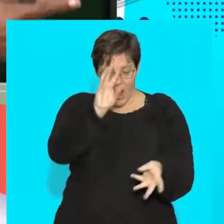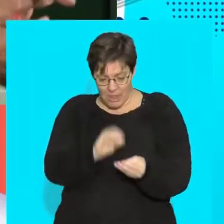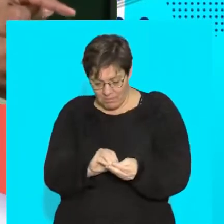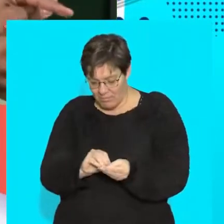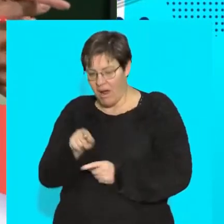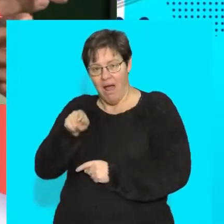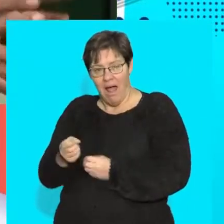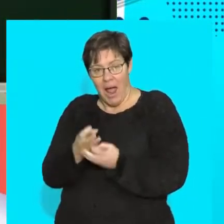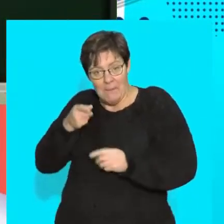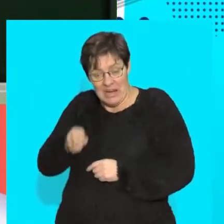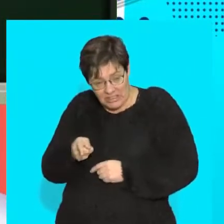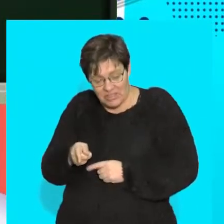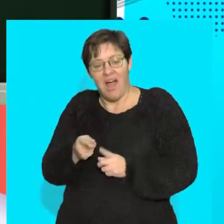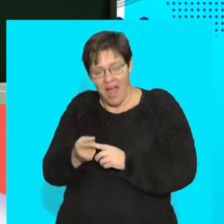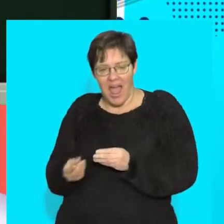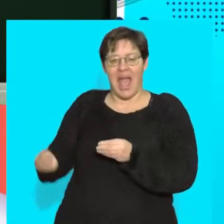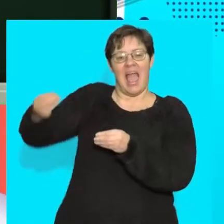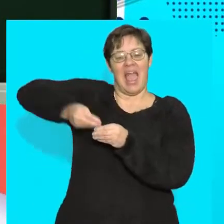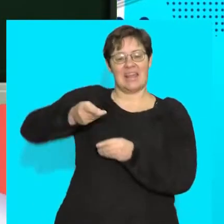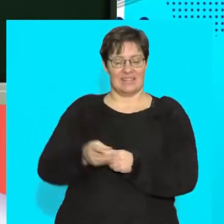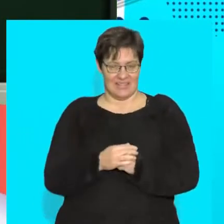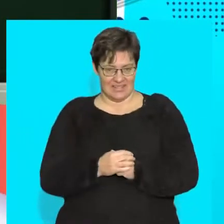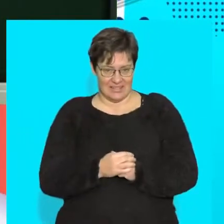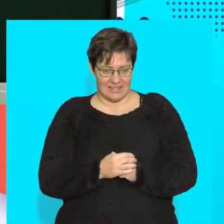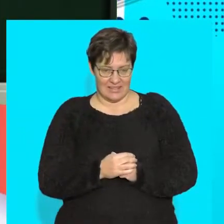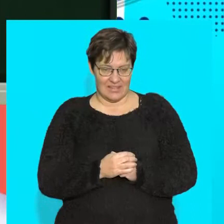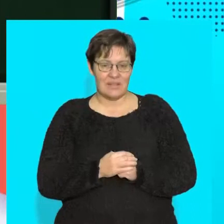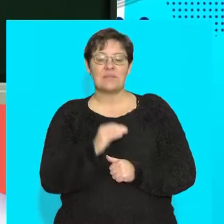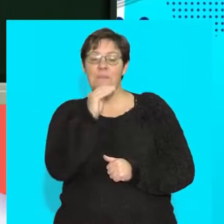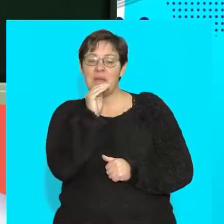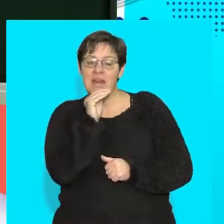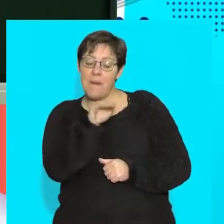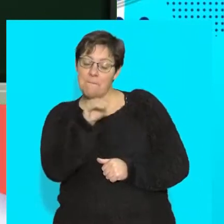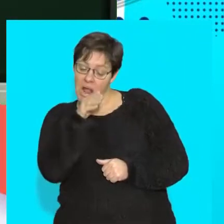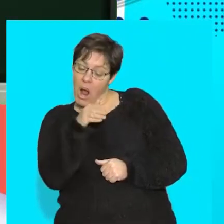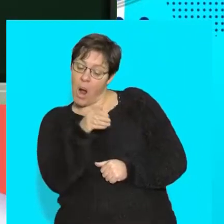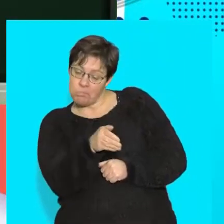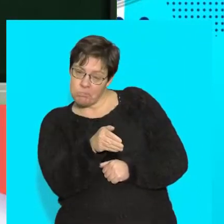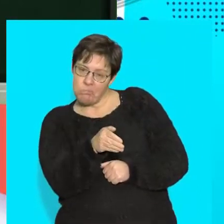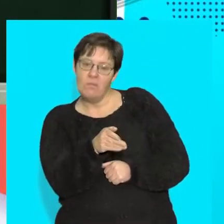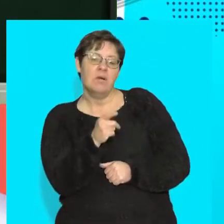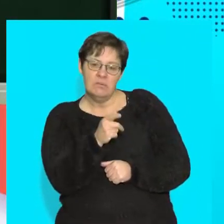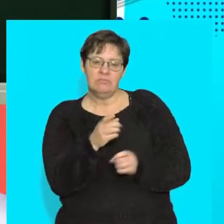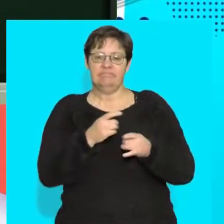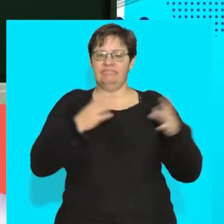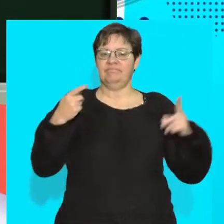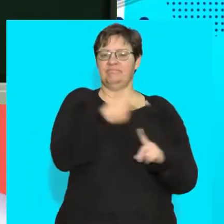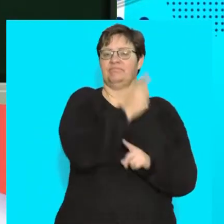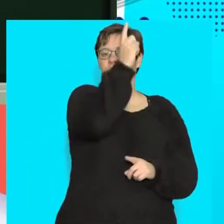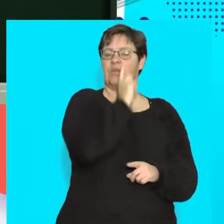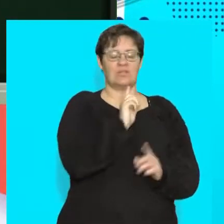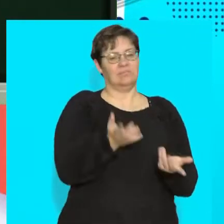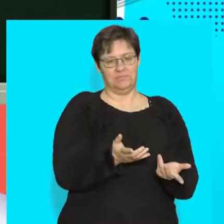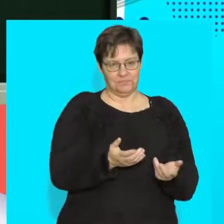the previous 2 years. So at all times, it's all about what you have in the bank and not what you started with